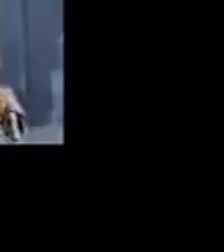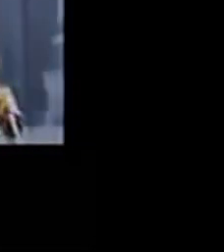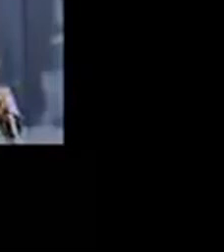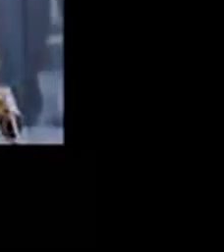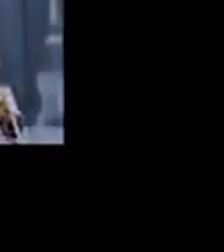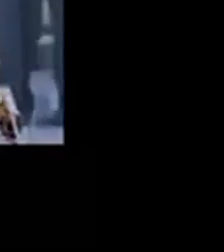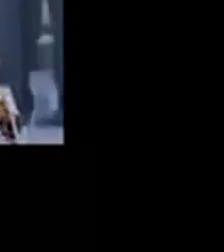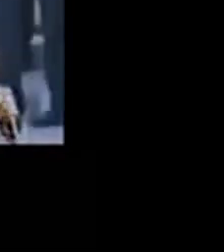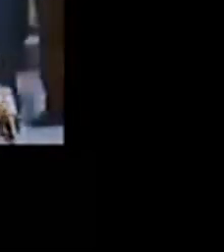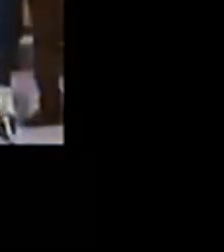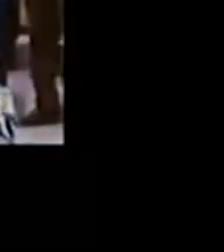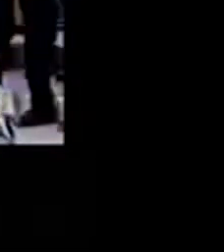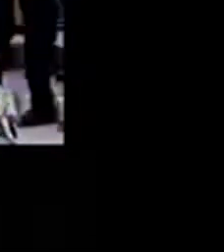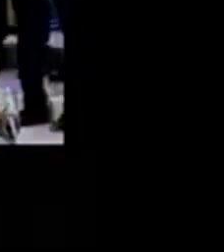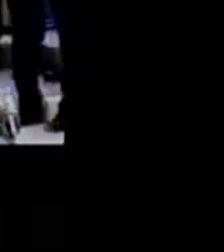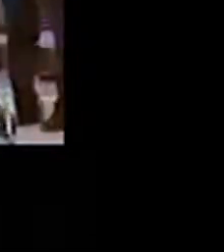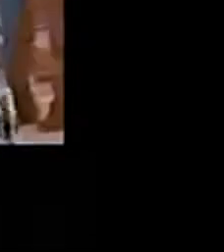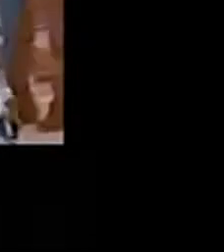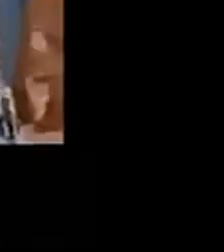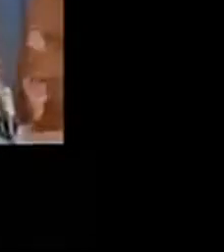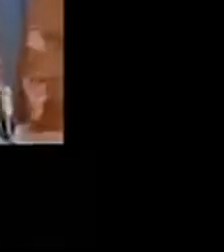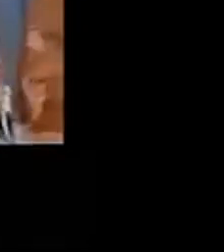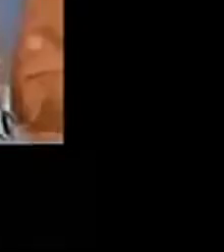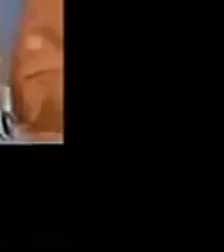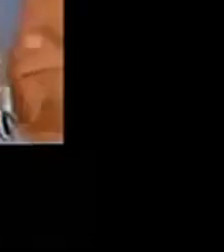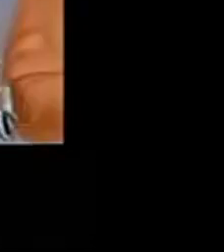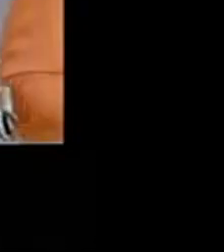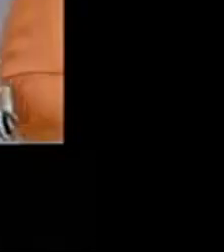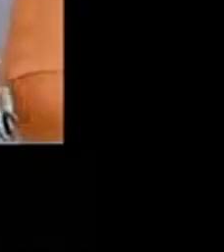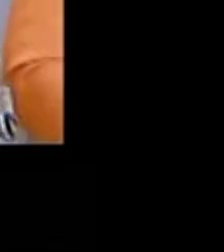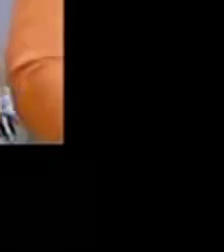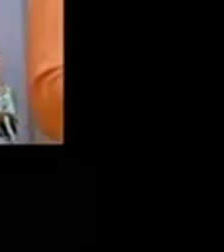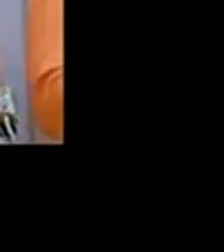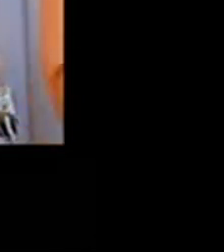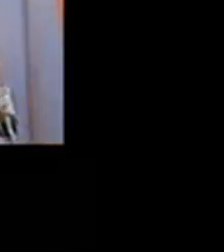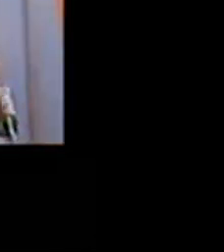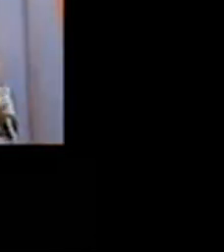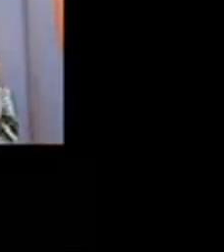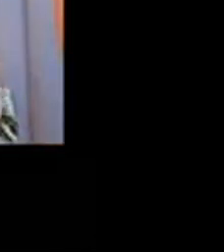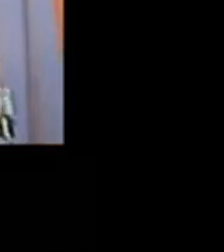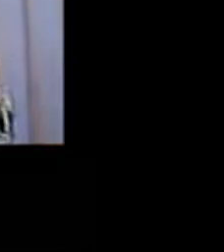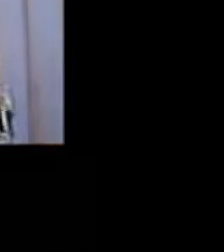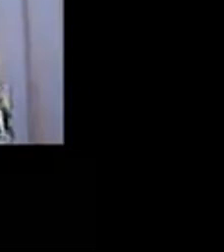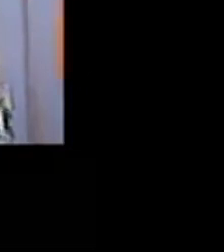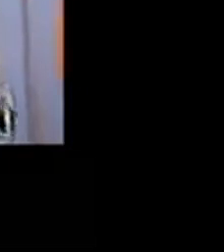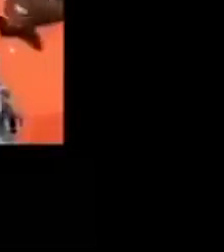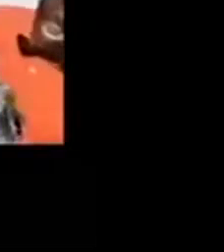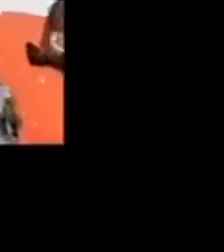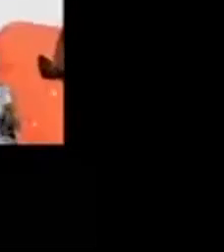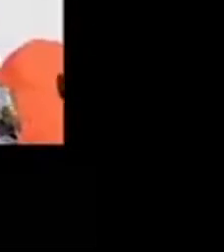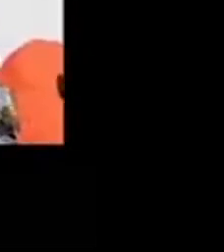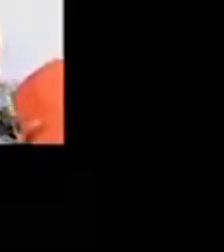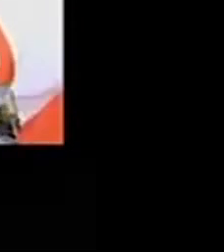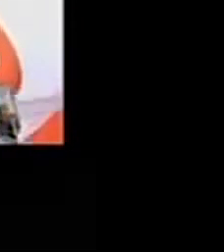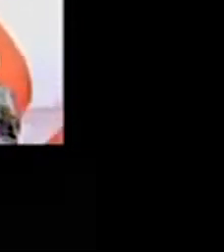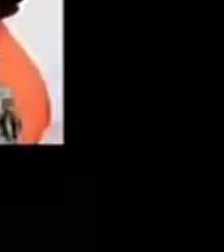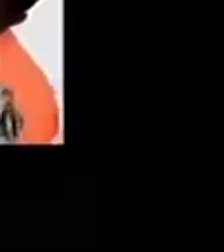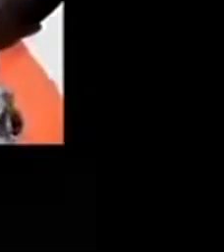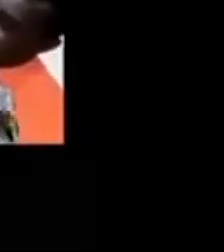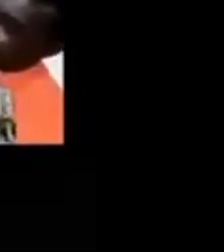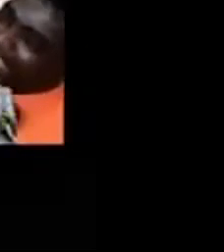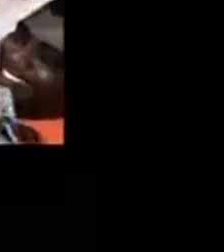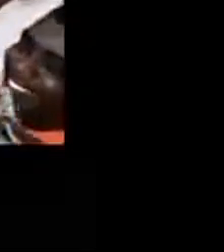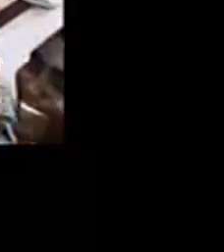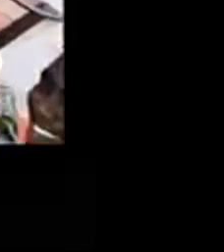running, perfect Lord. And you rescued me. You rescued me so I can